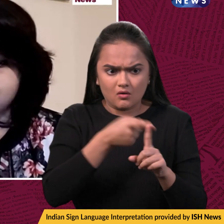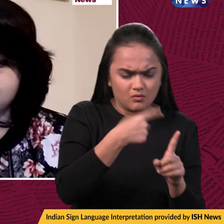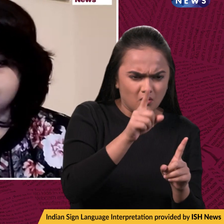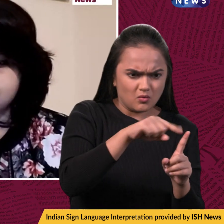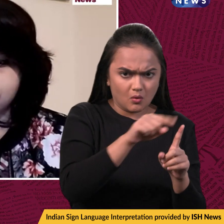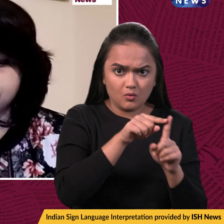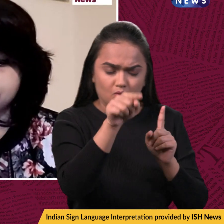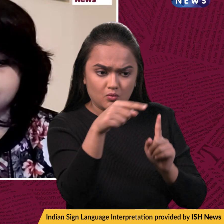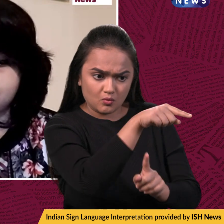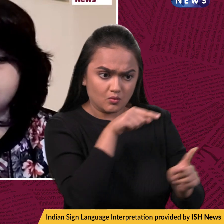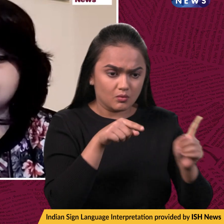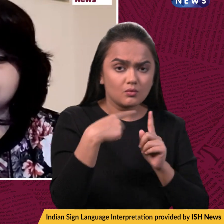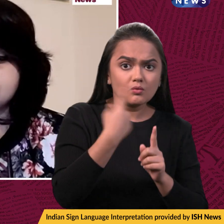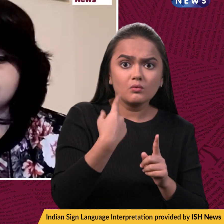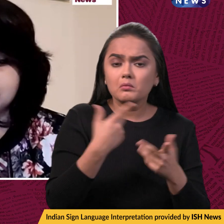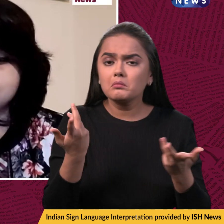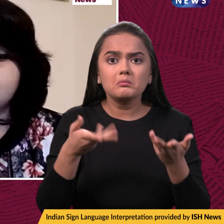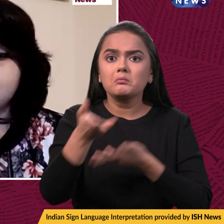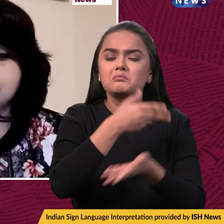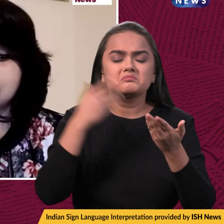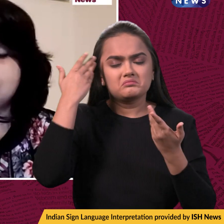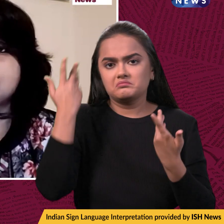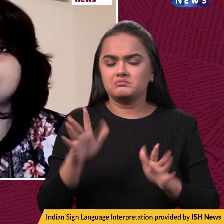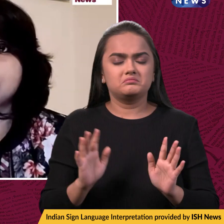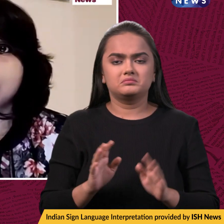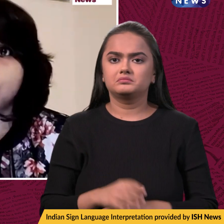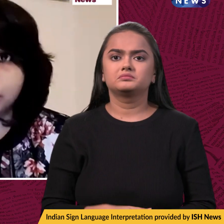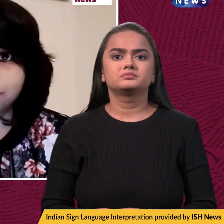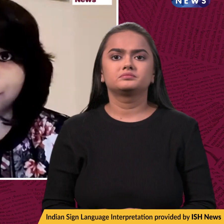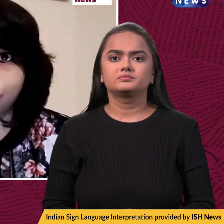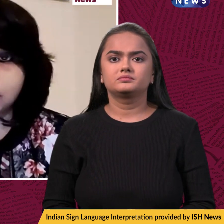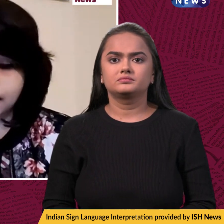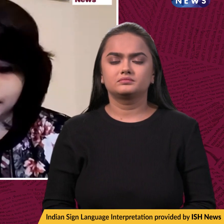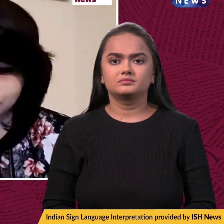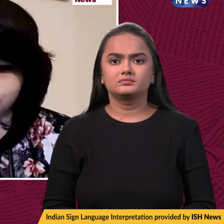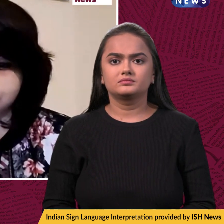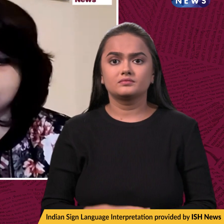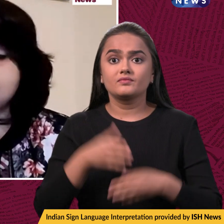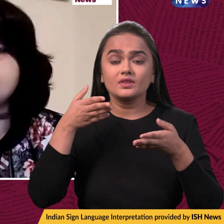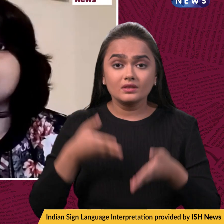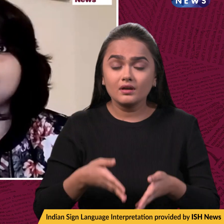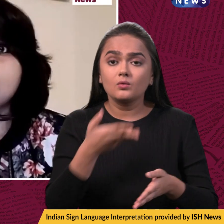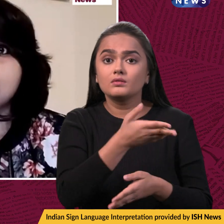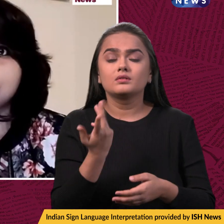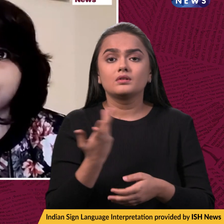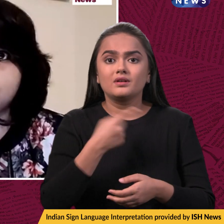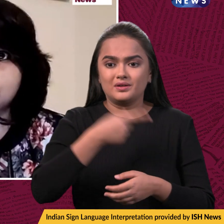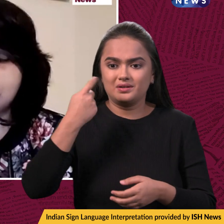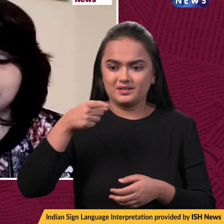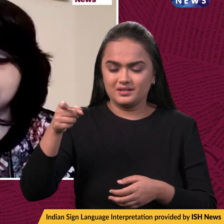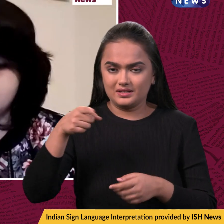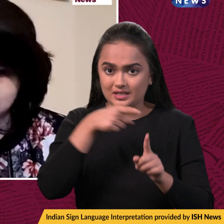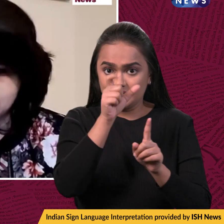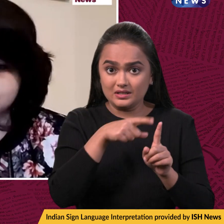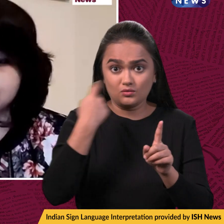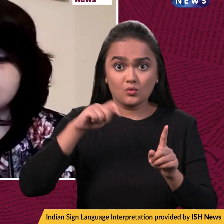side of the draw a particular speech or expression will fall, end quote. Now, according to a report